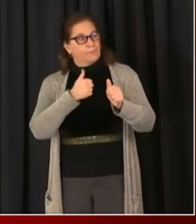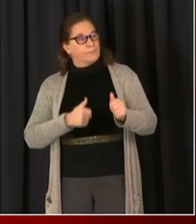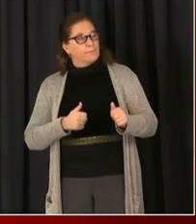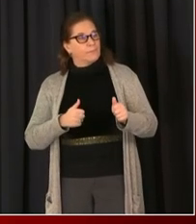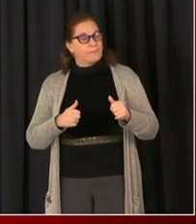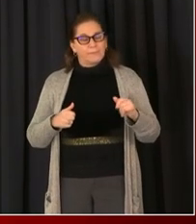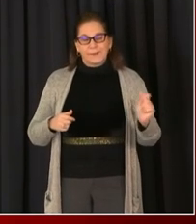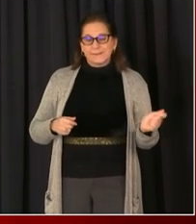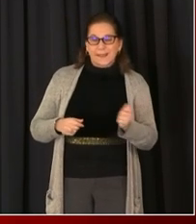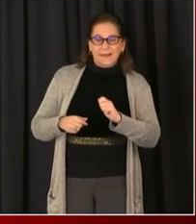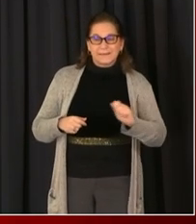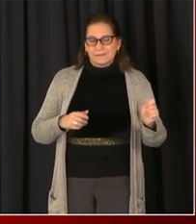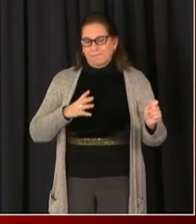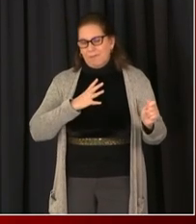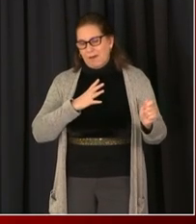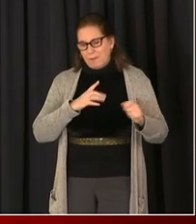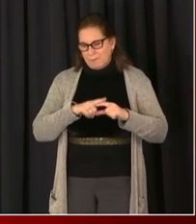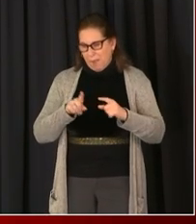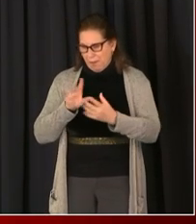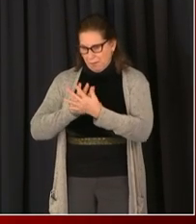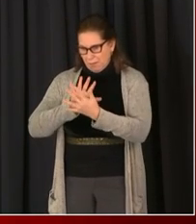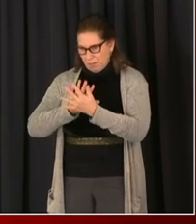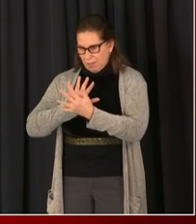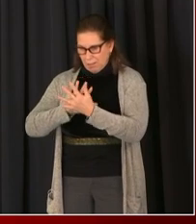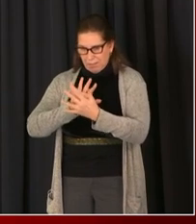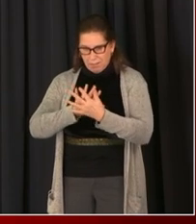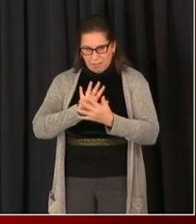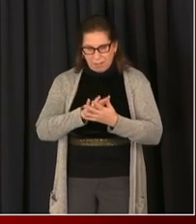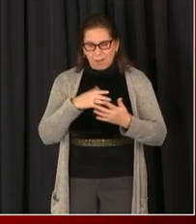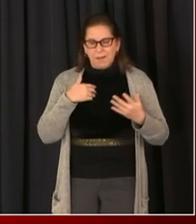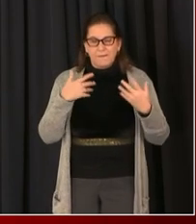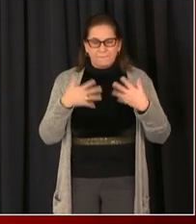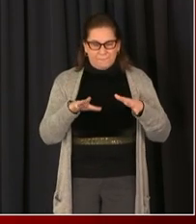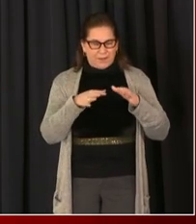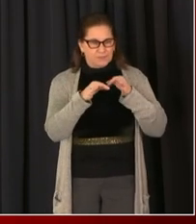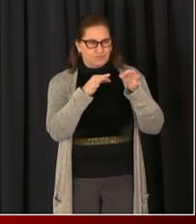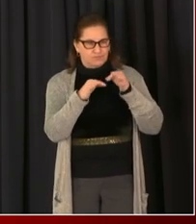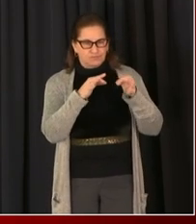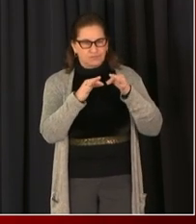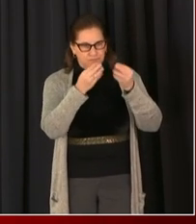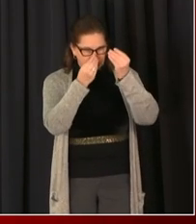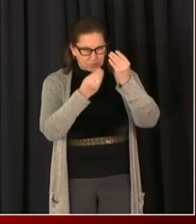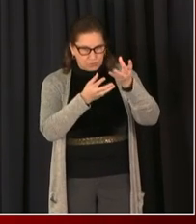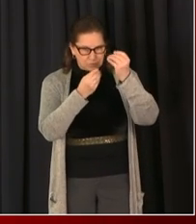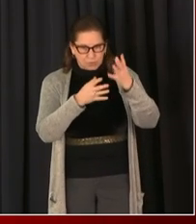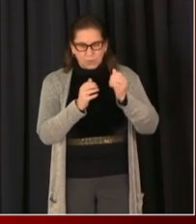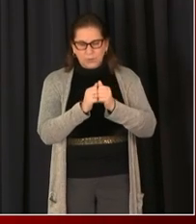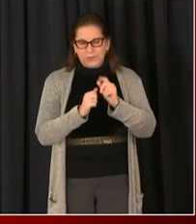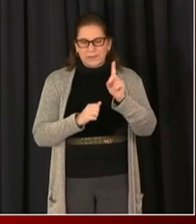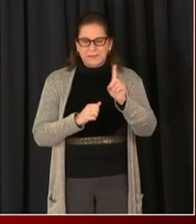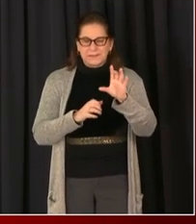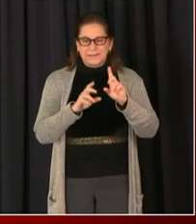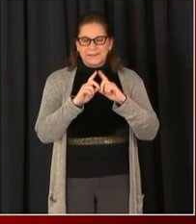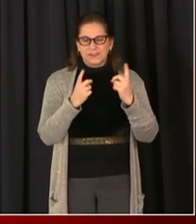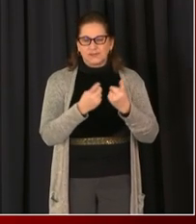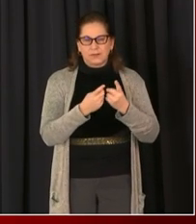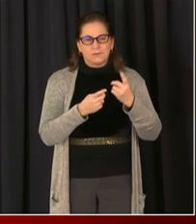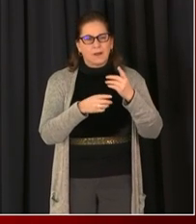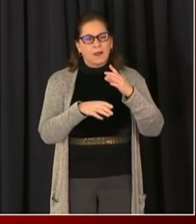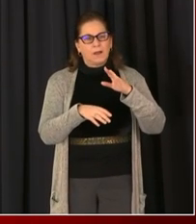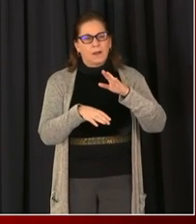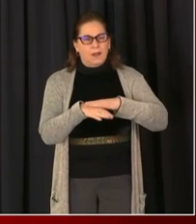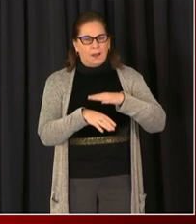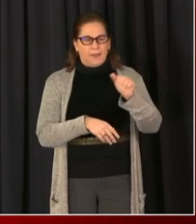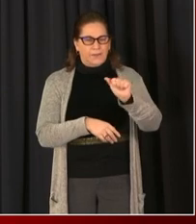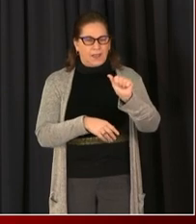We have been in communication with the District of Columbia State Athletic Association, and they have already